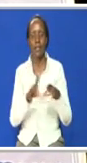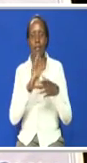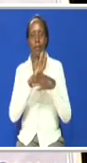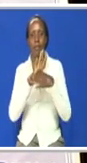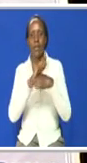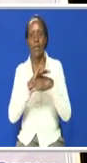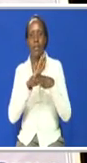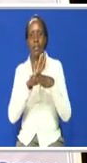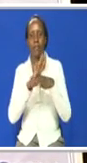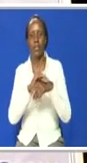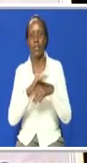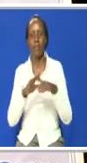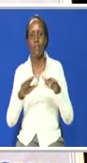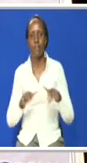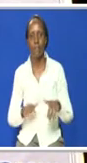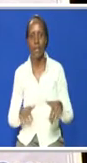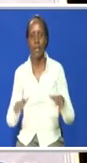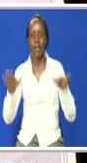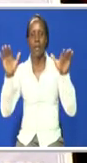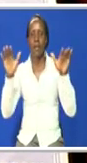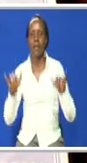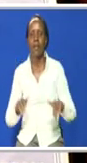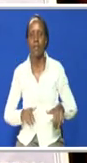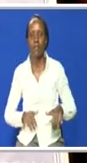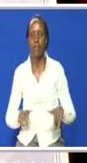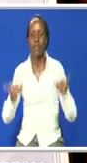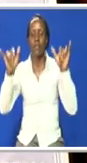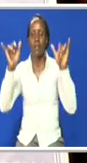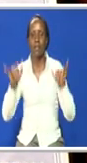fly, fly, fly.